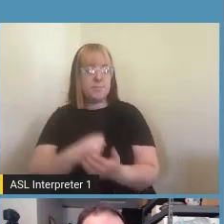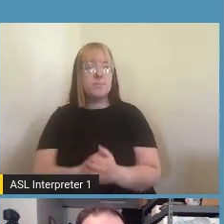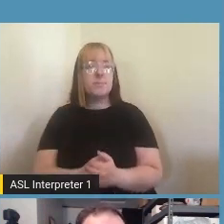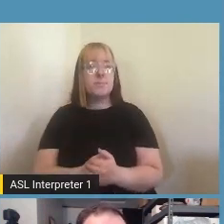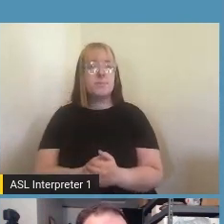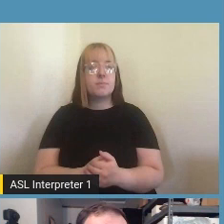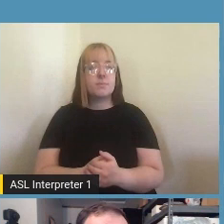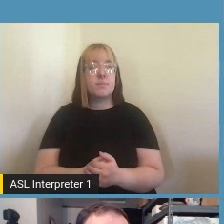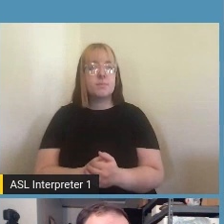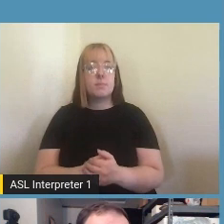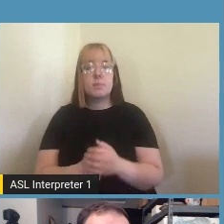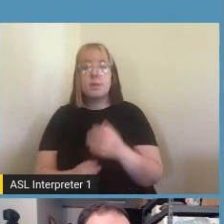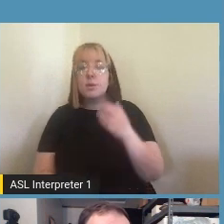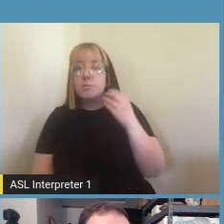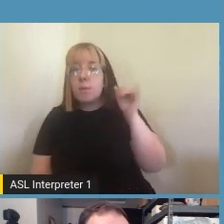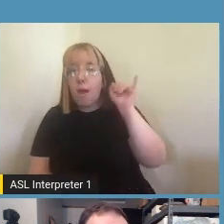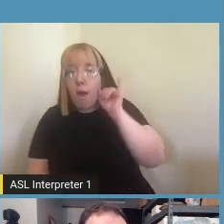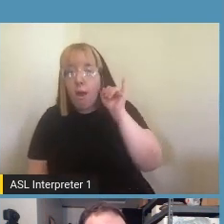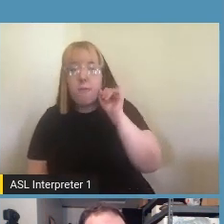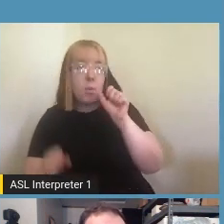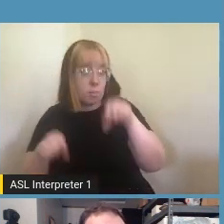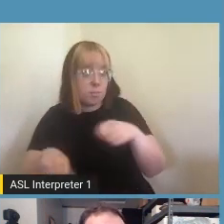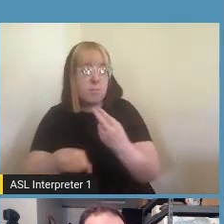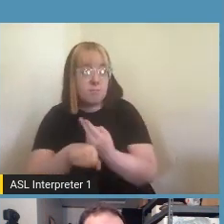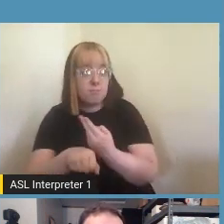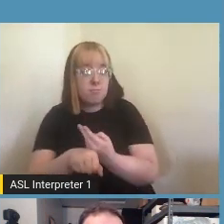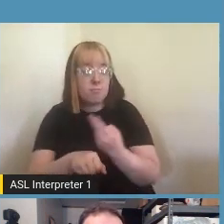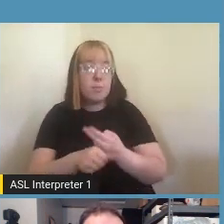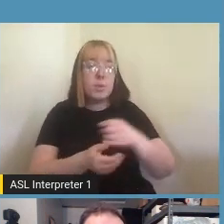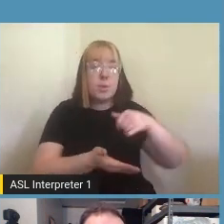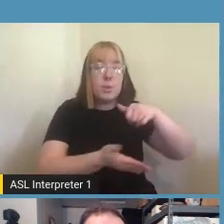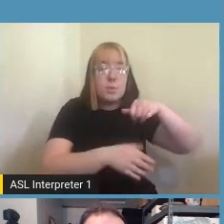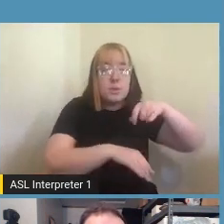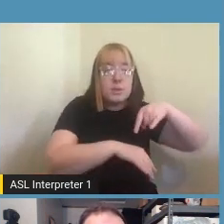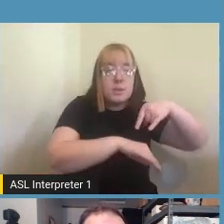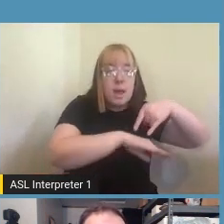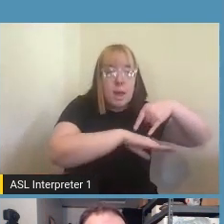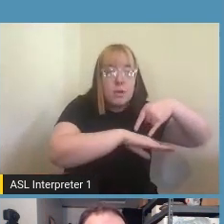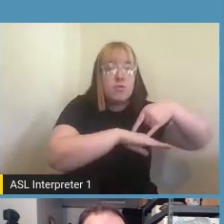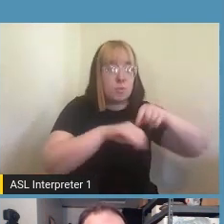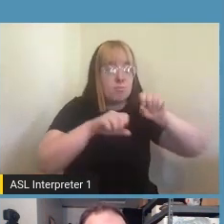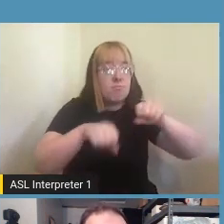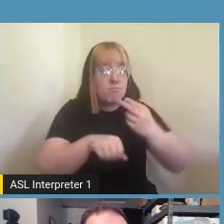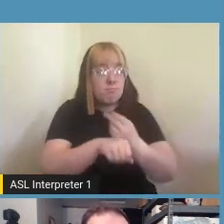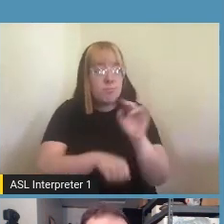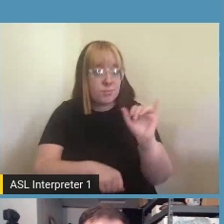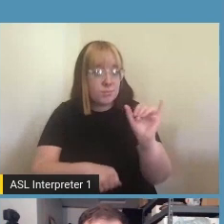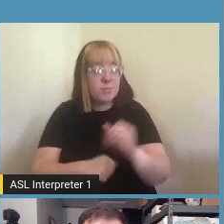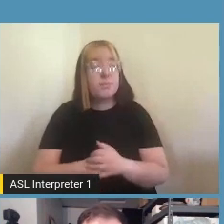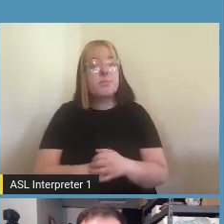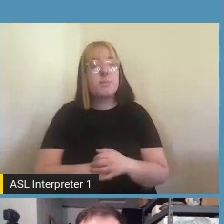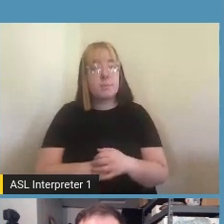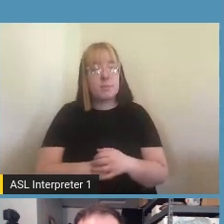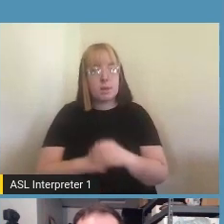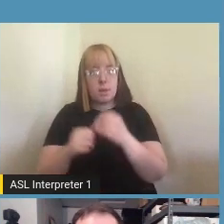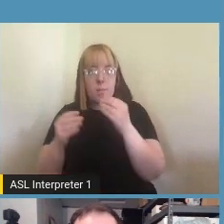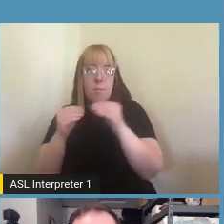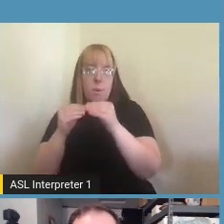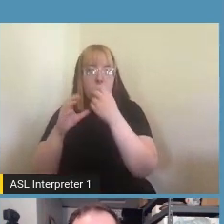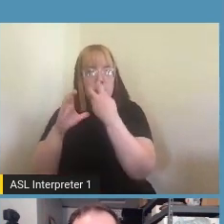It can just be a smartphone if that's all you have, but we're going to do a little bit deeper dive into types of